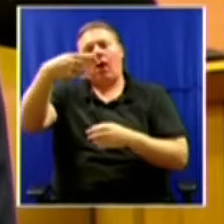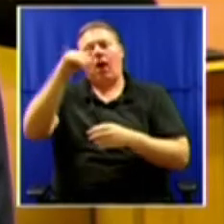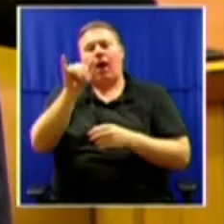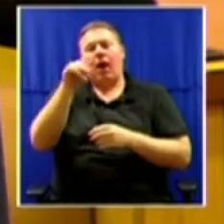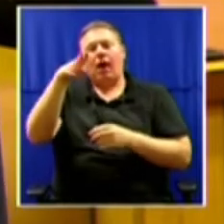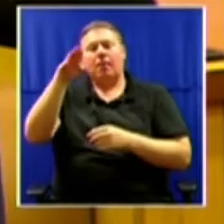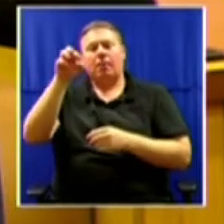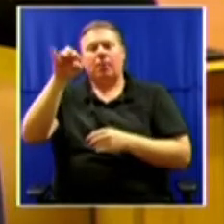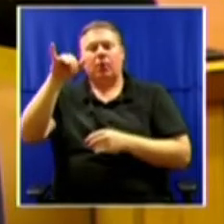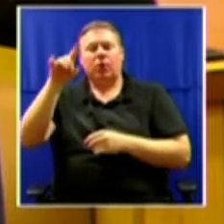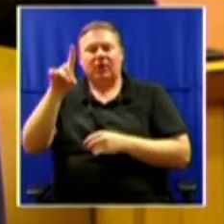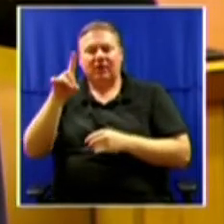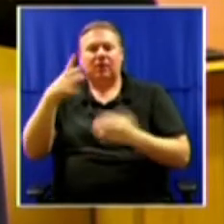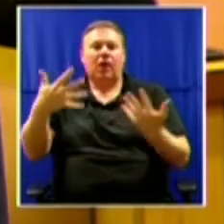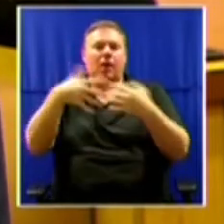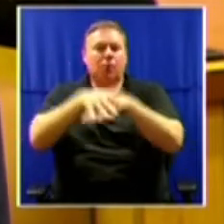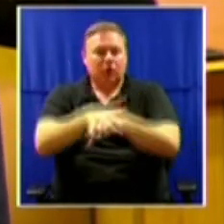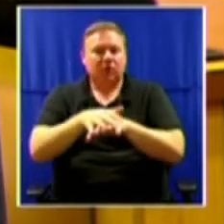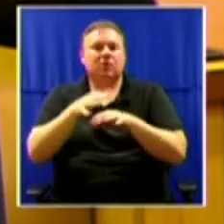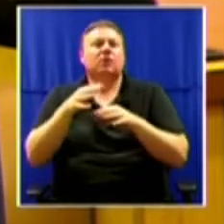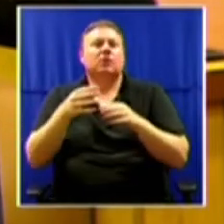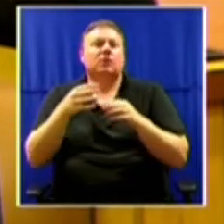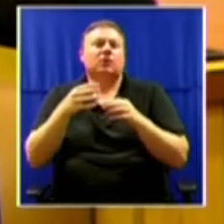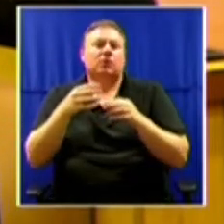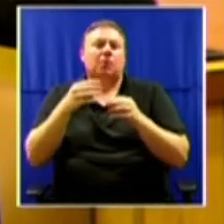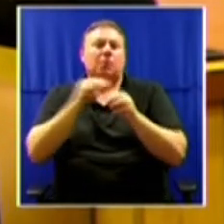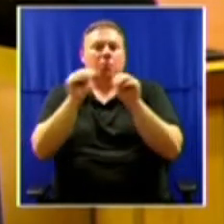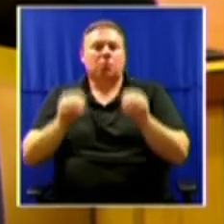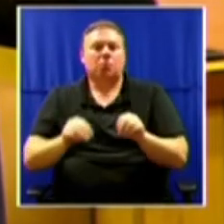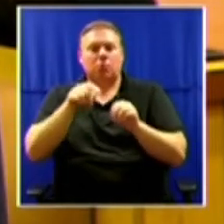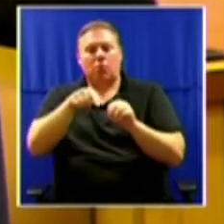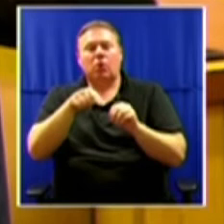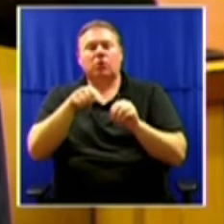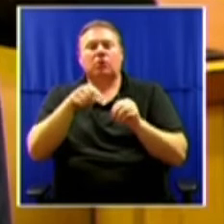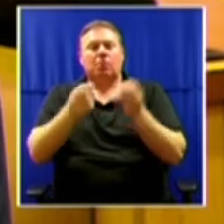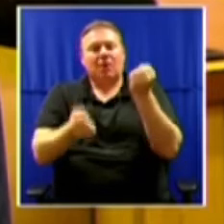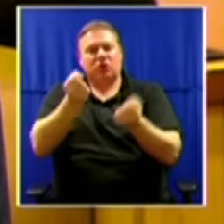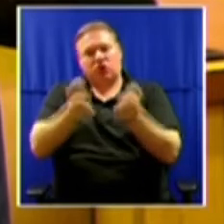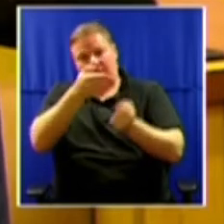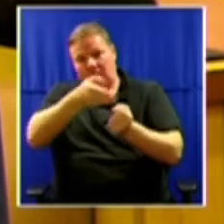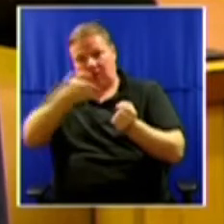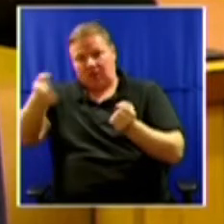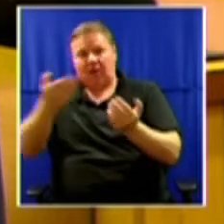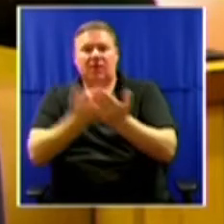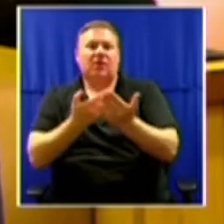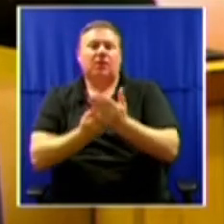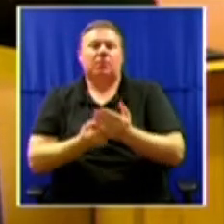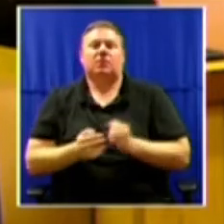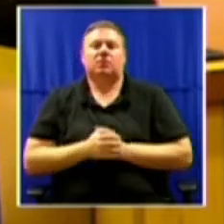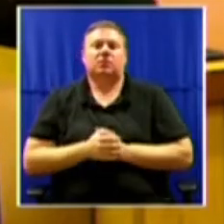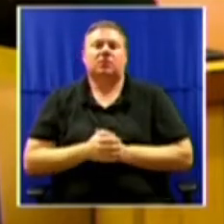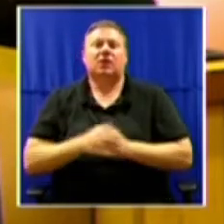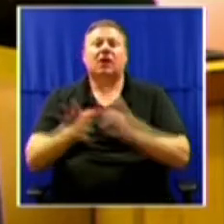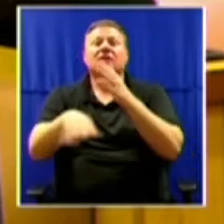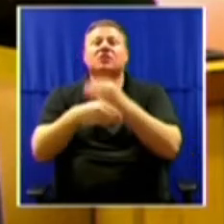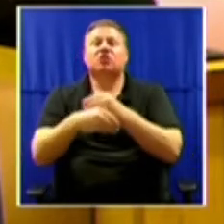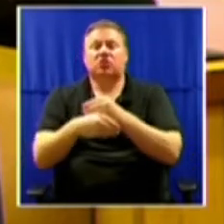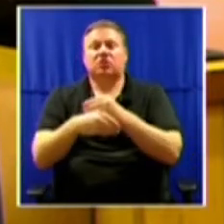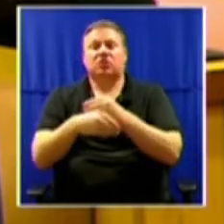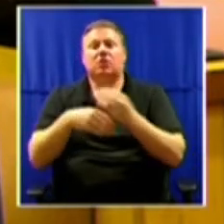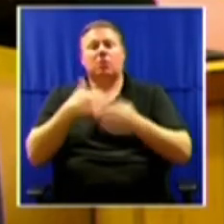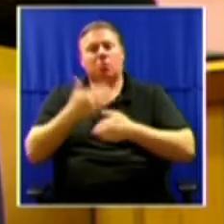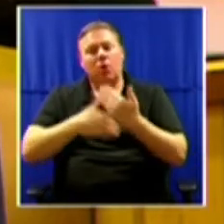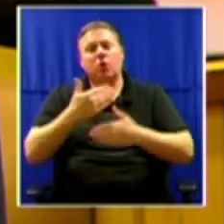magistrate office where these cases will be dealt with. In addition, it must be noted that this process, as facilitated